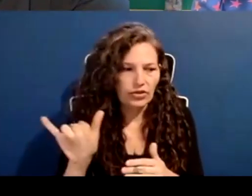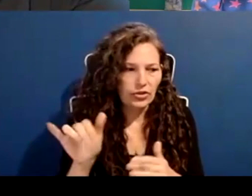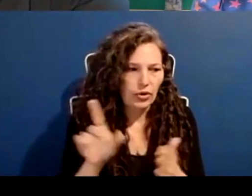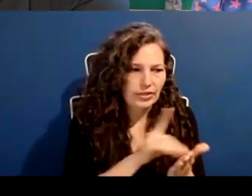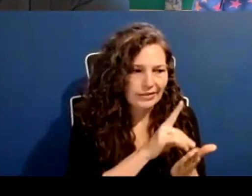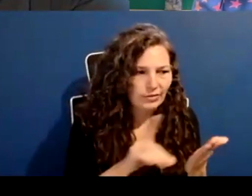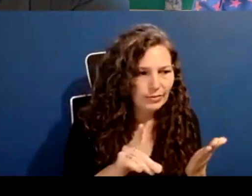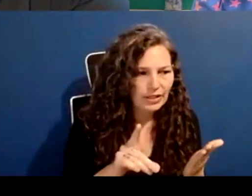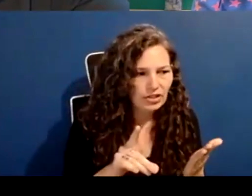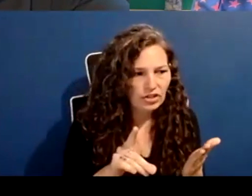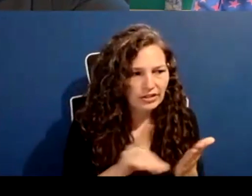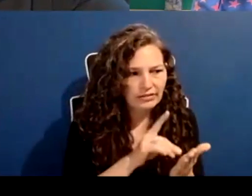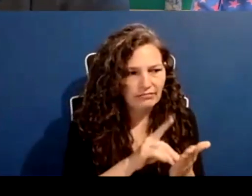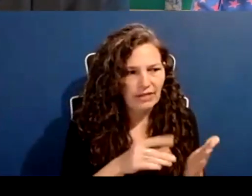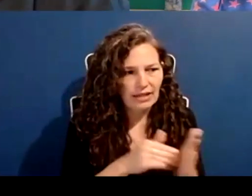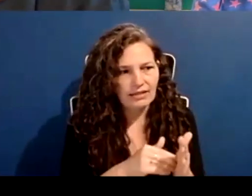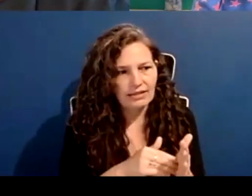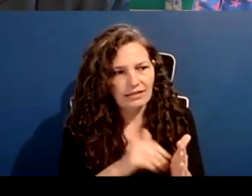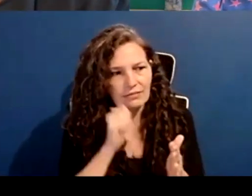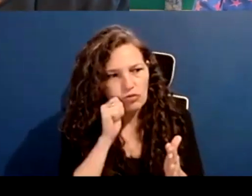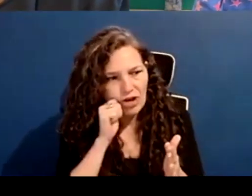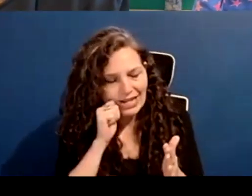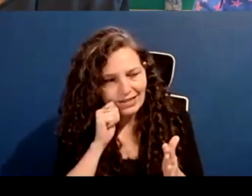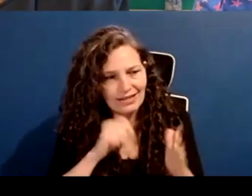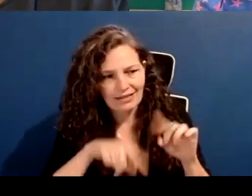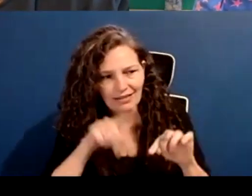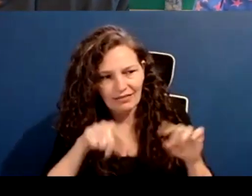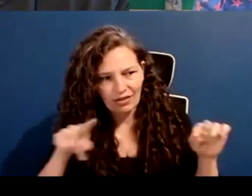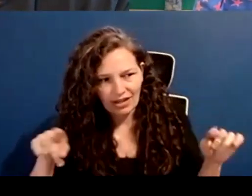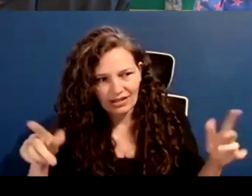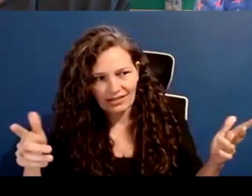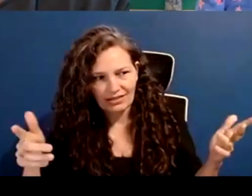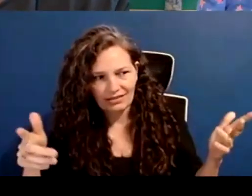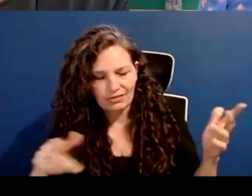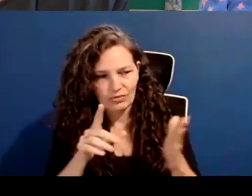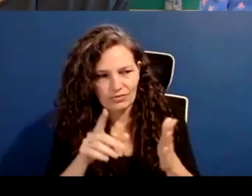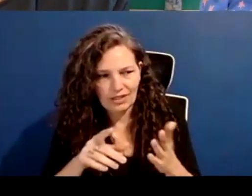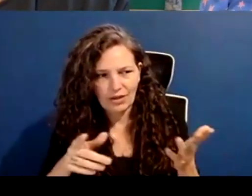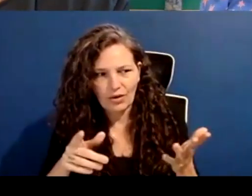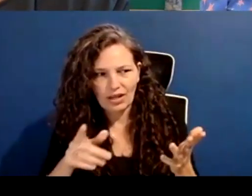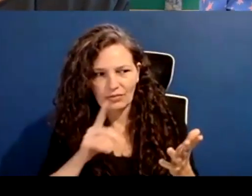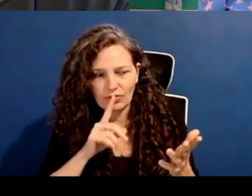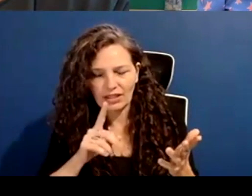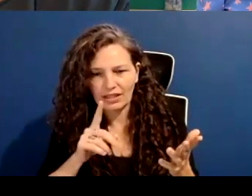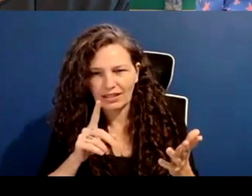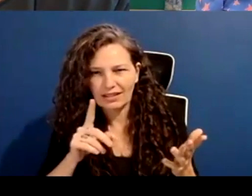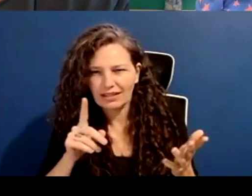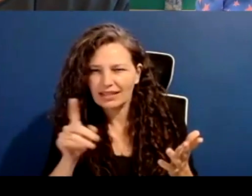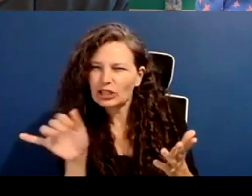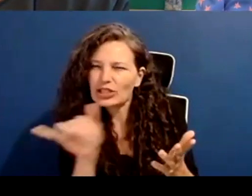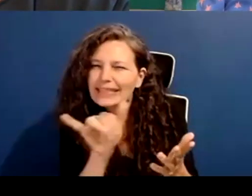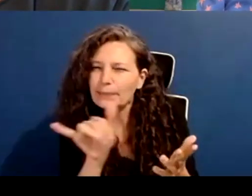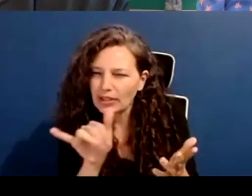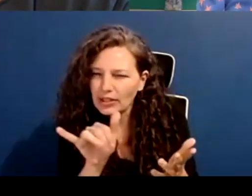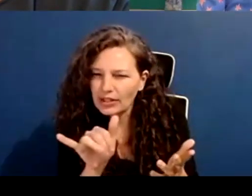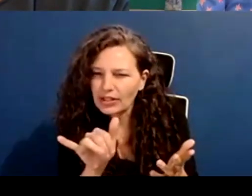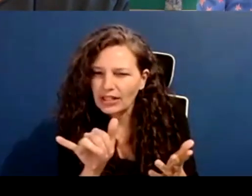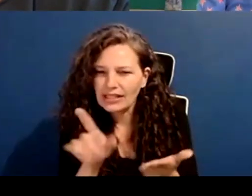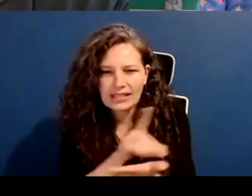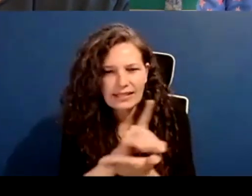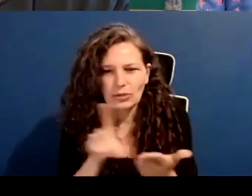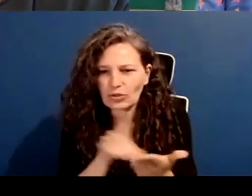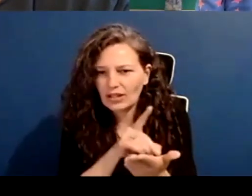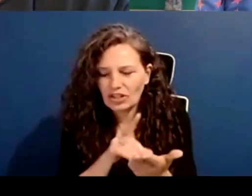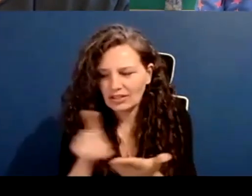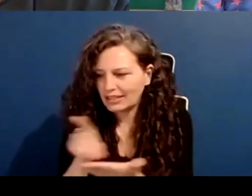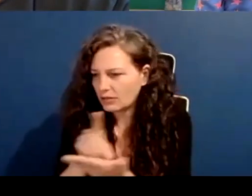connected to one another. And I think about that passage because we often that passage is